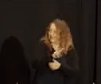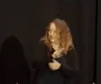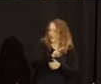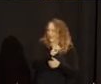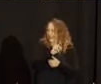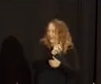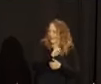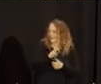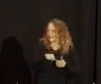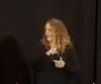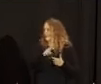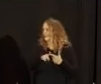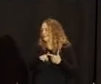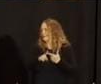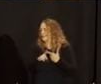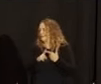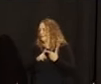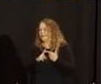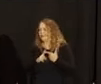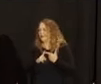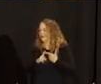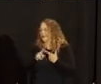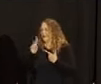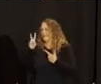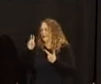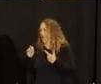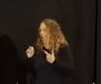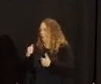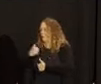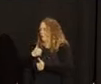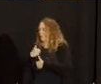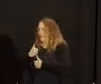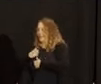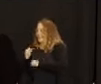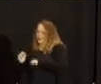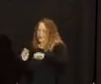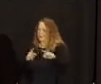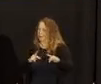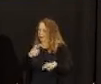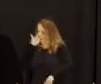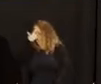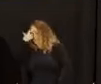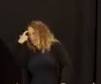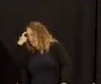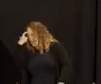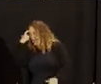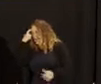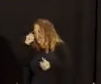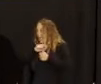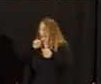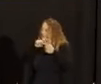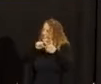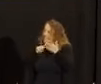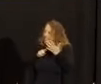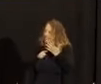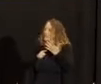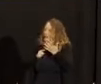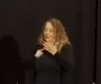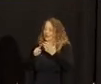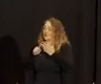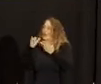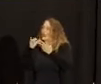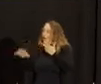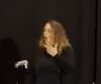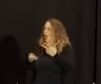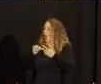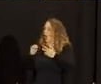around you know, our loved ones who came home from Vietnam or the Gulf War? How do we actually be proactive in meeting the needs of this new part of the disability